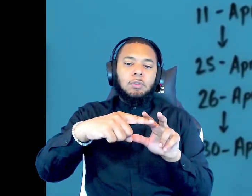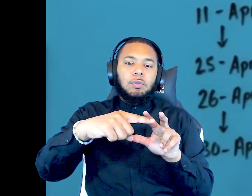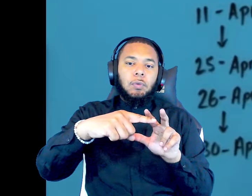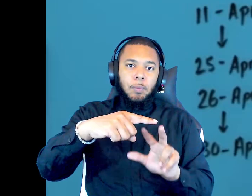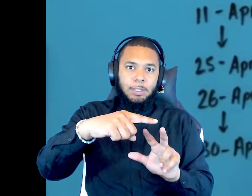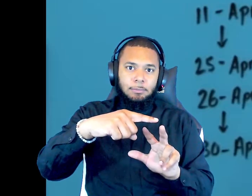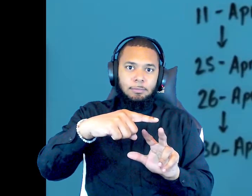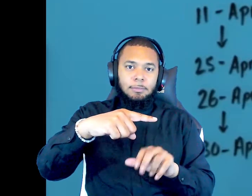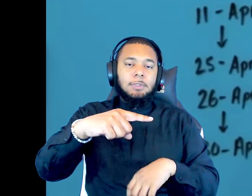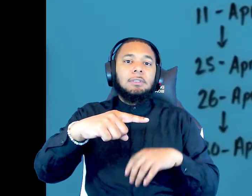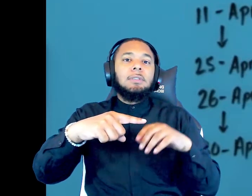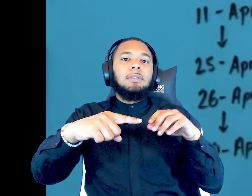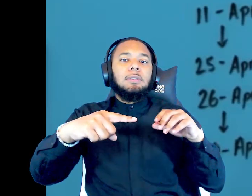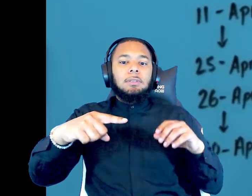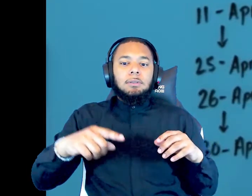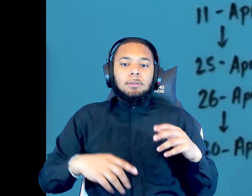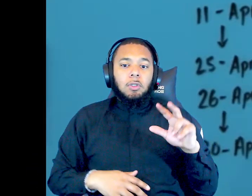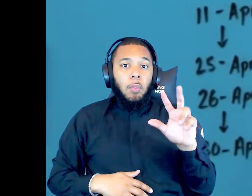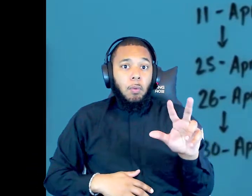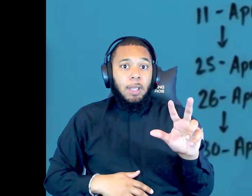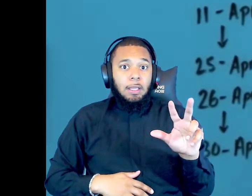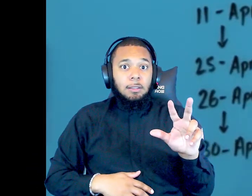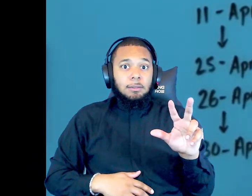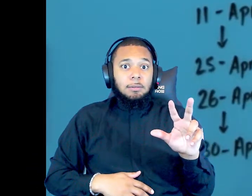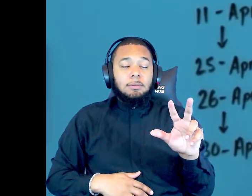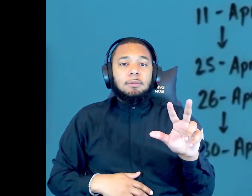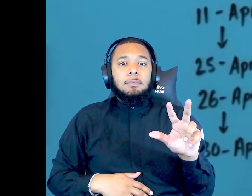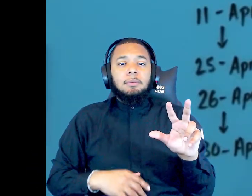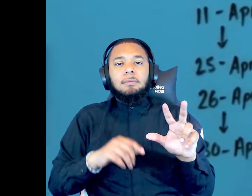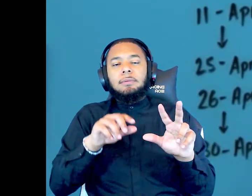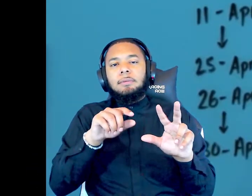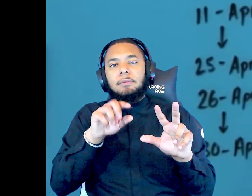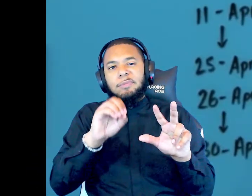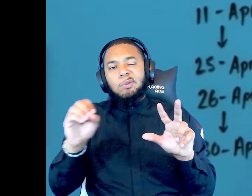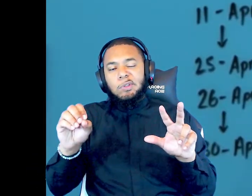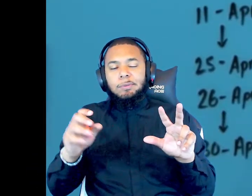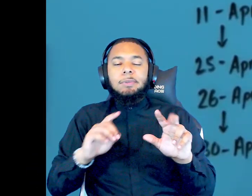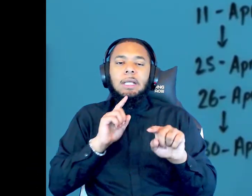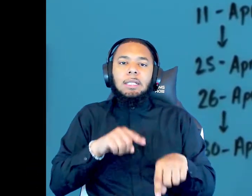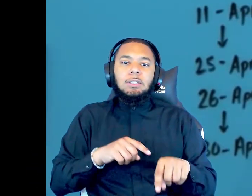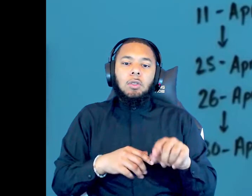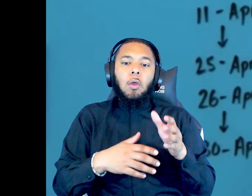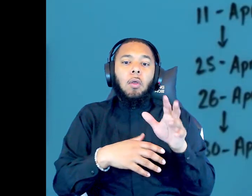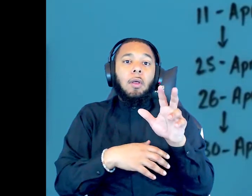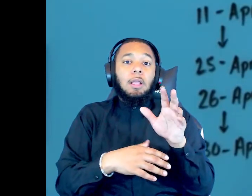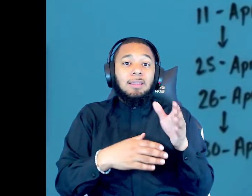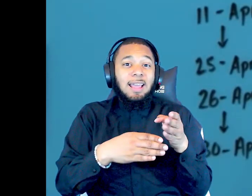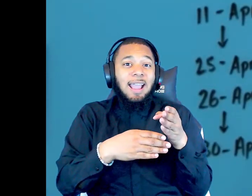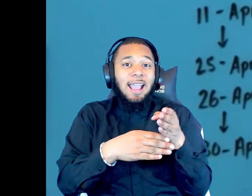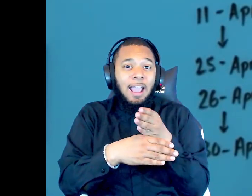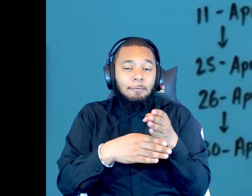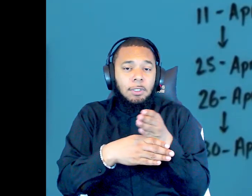3, with 2 zeros at the end of it. So 300 is our average daily balance.